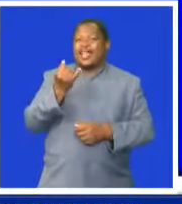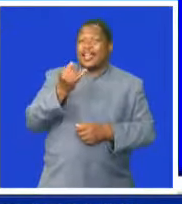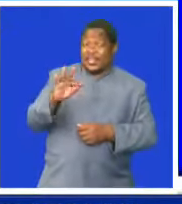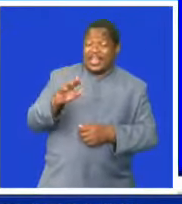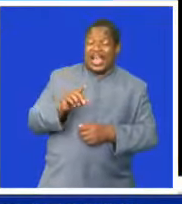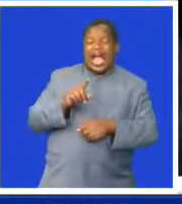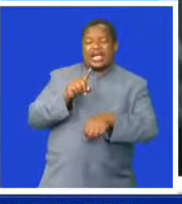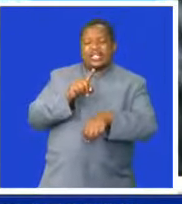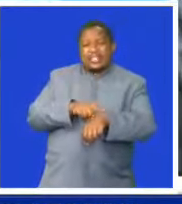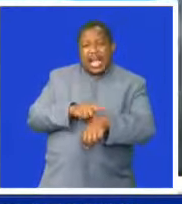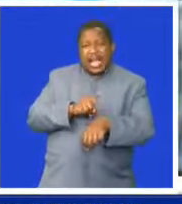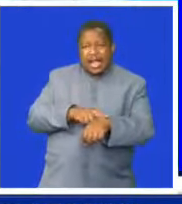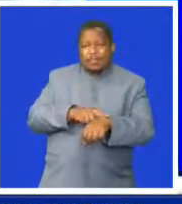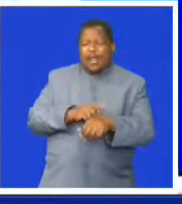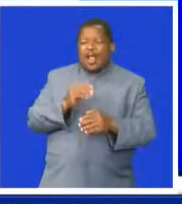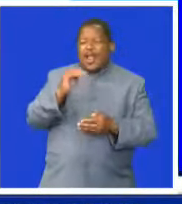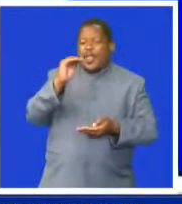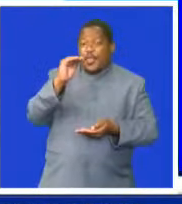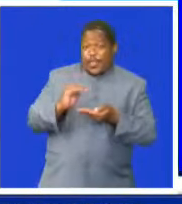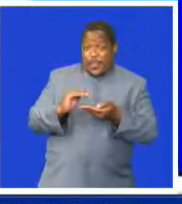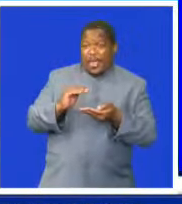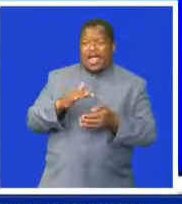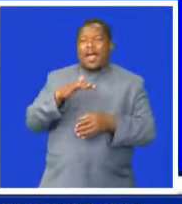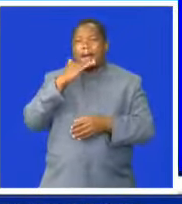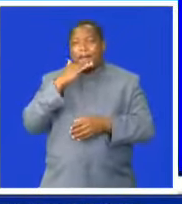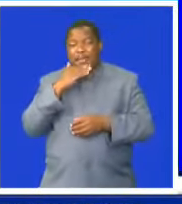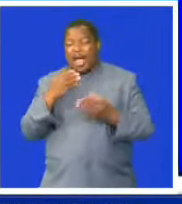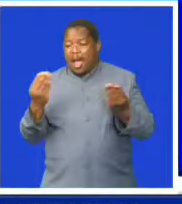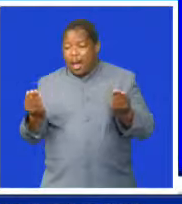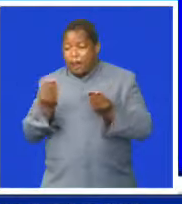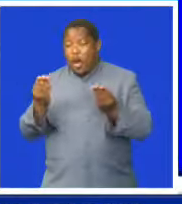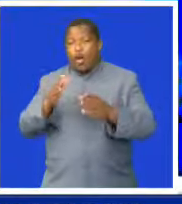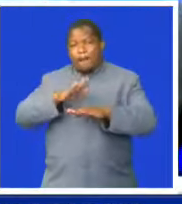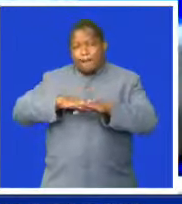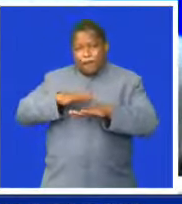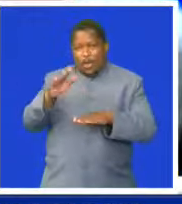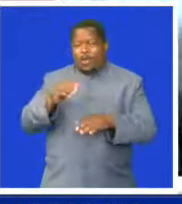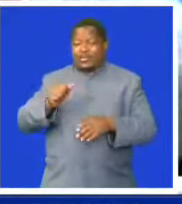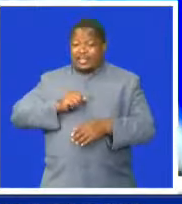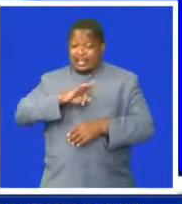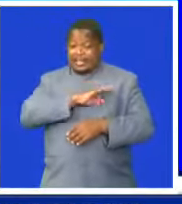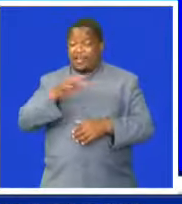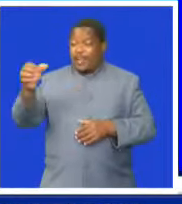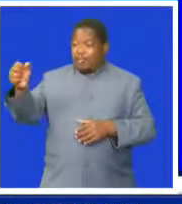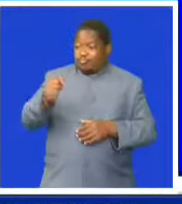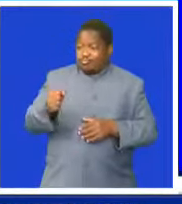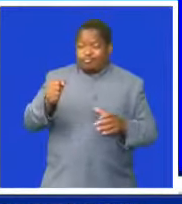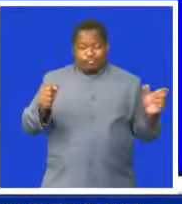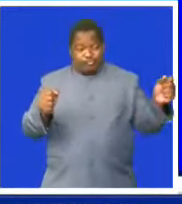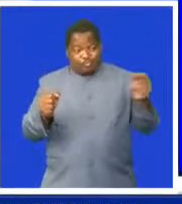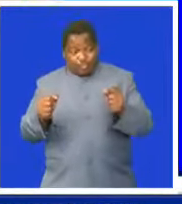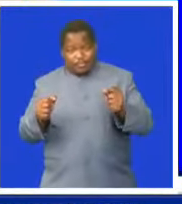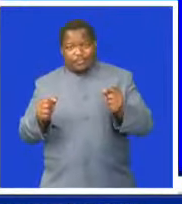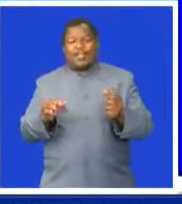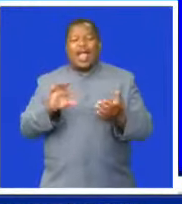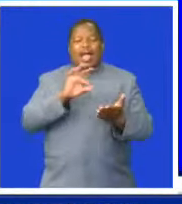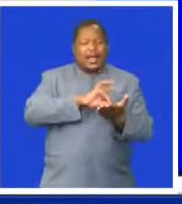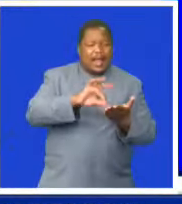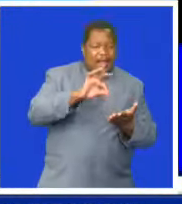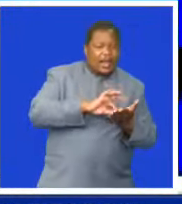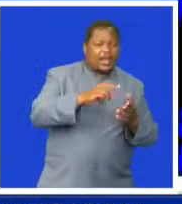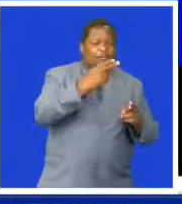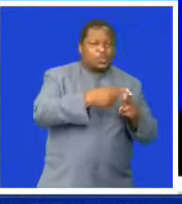people. So you know what you never clean the entrance market, you never clean the dressing room, the